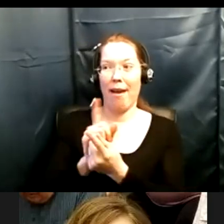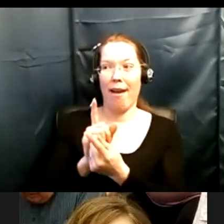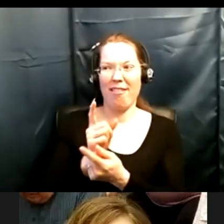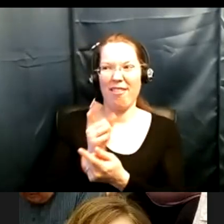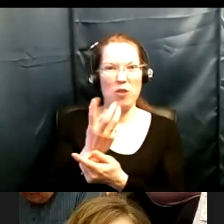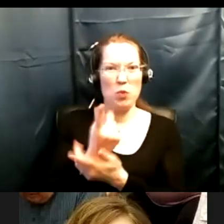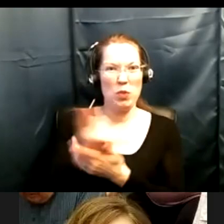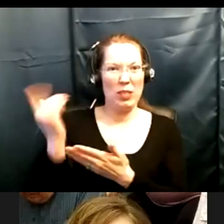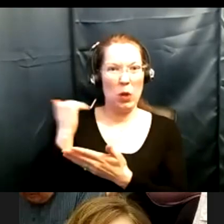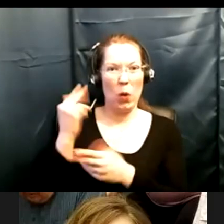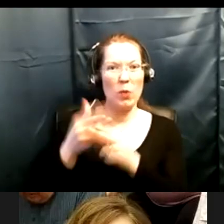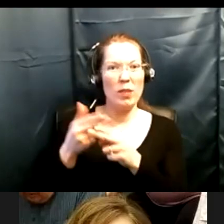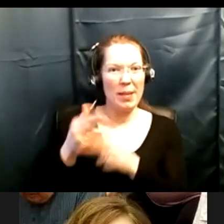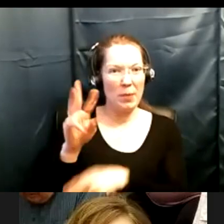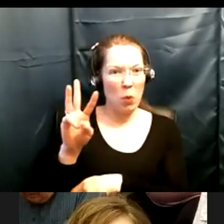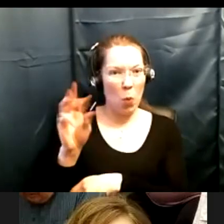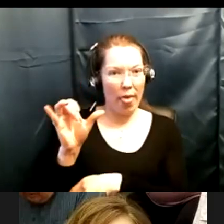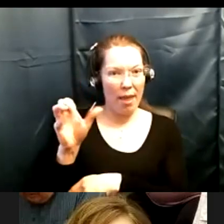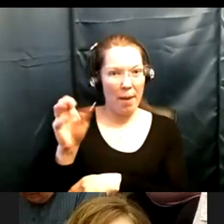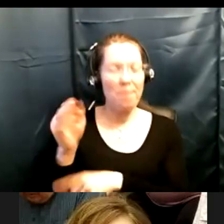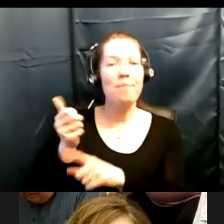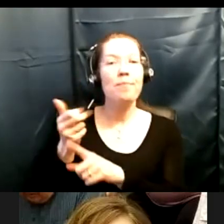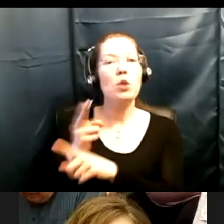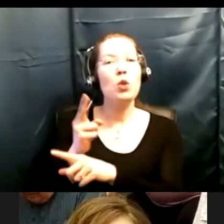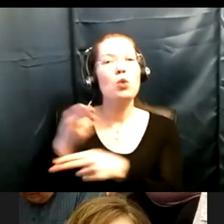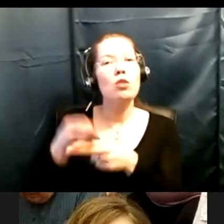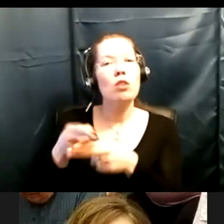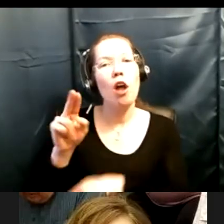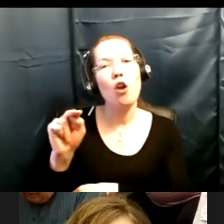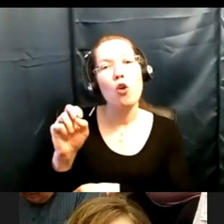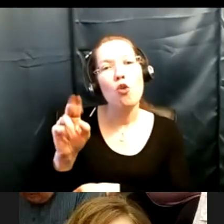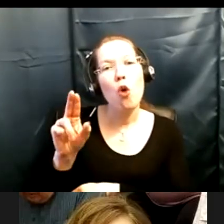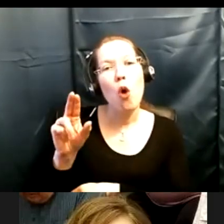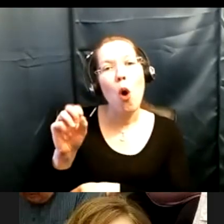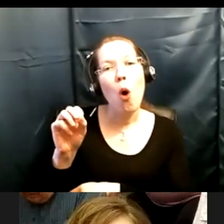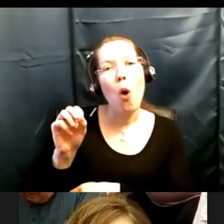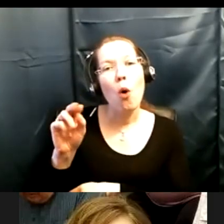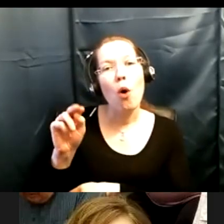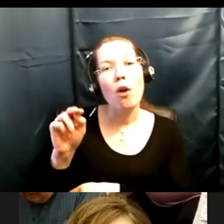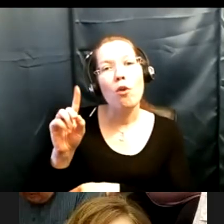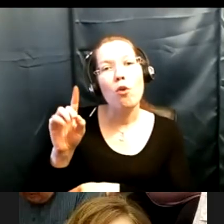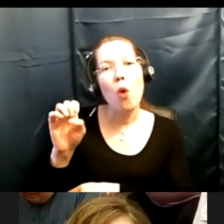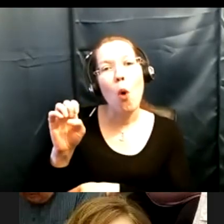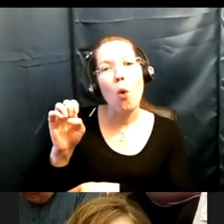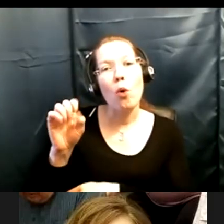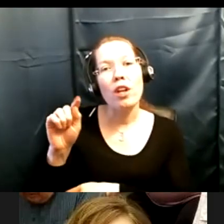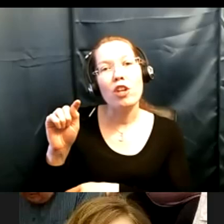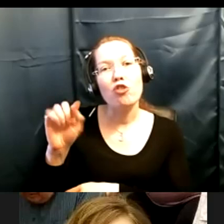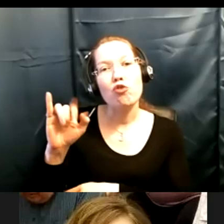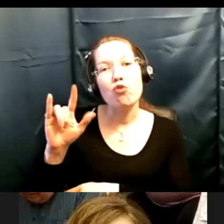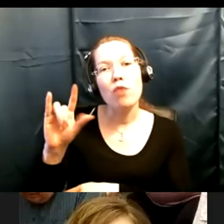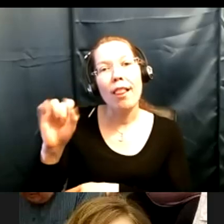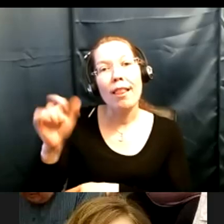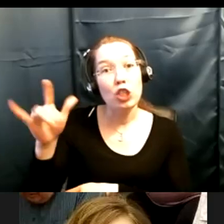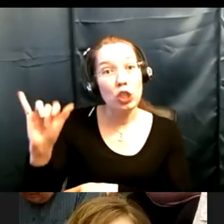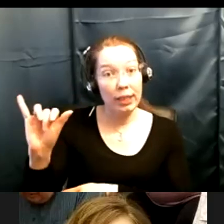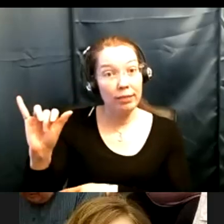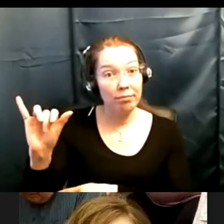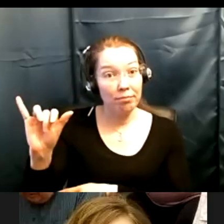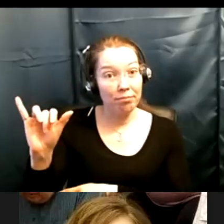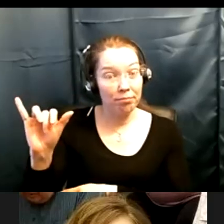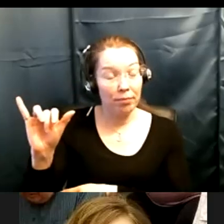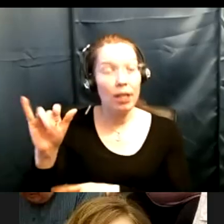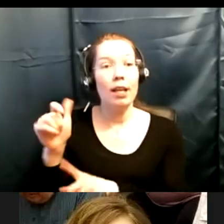William. He uses a technology called Neuronode Trilogy. Okay, and William